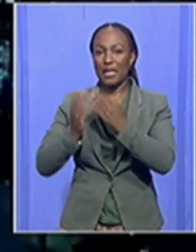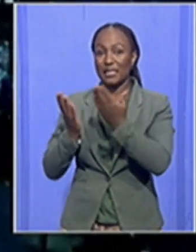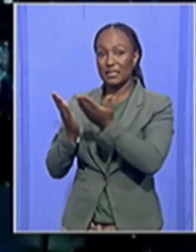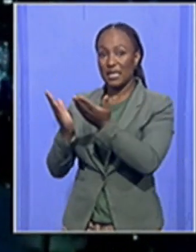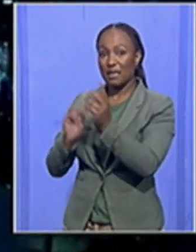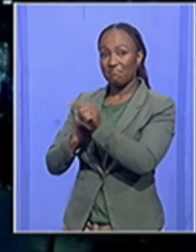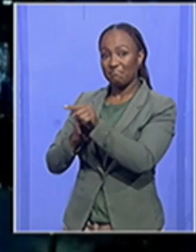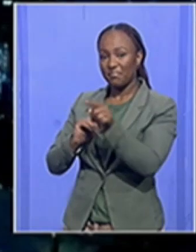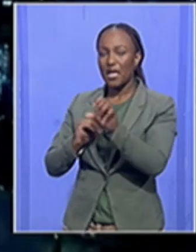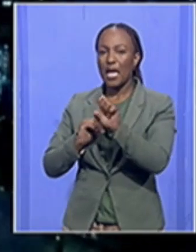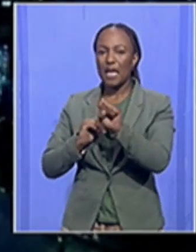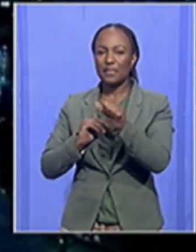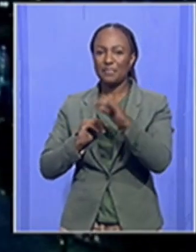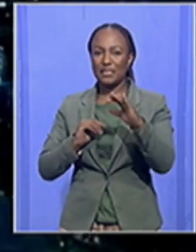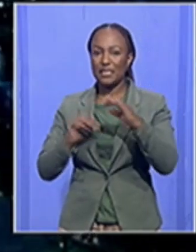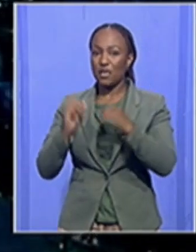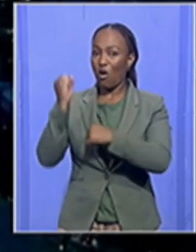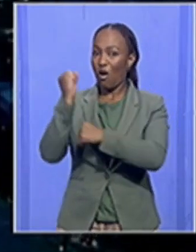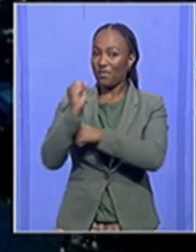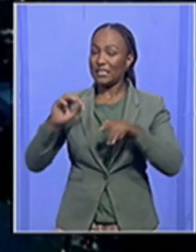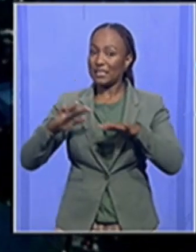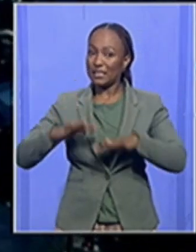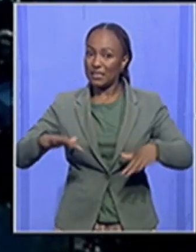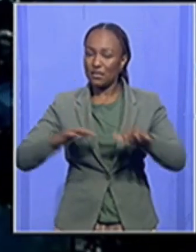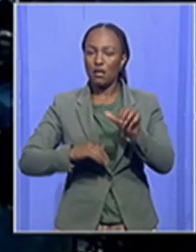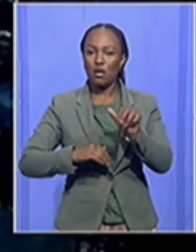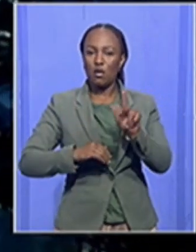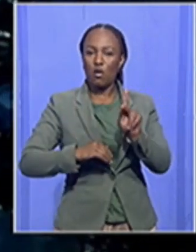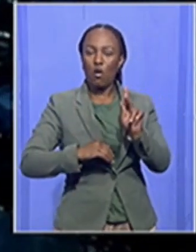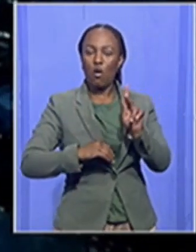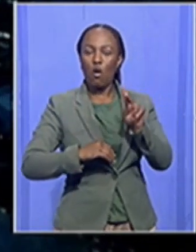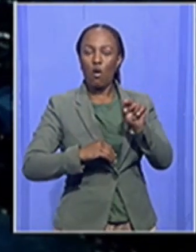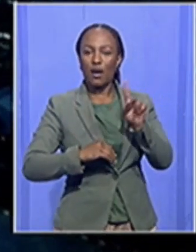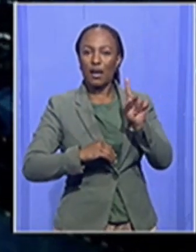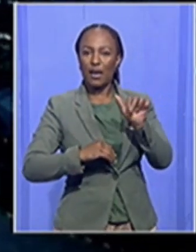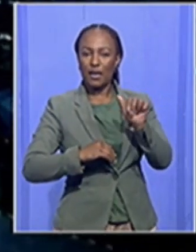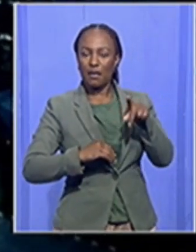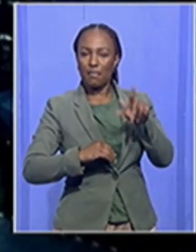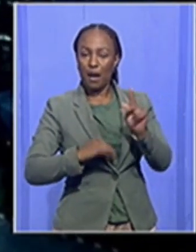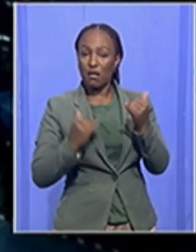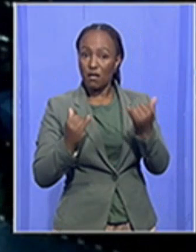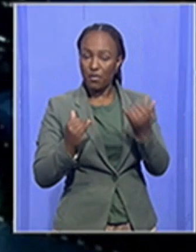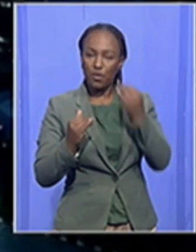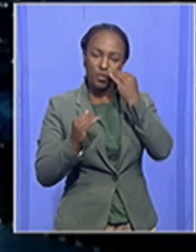dikantoro kgolo tša SABC tše di ka Auckland Park, Johannesburg. Re thoma ka ditlhogo ke tše.